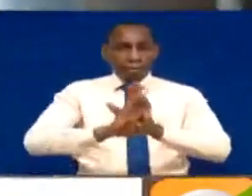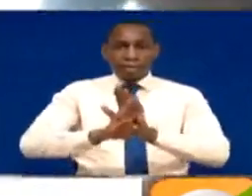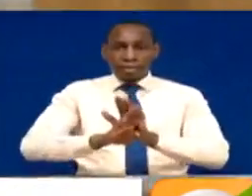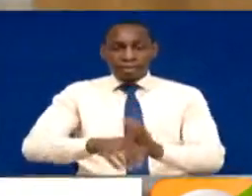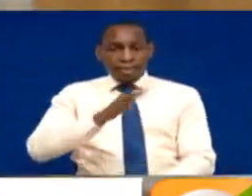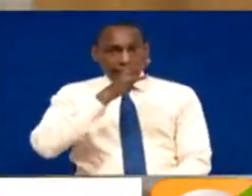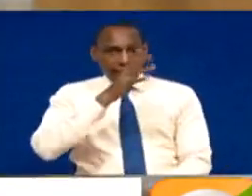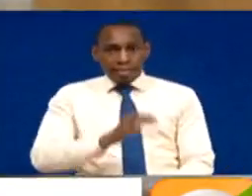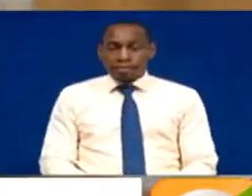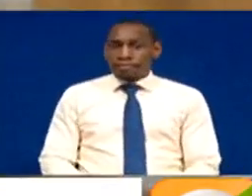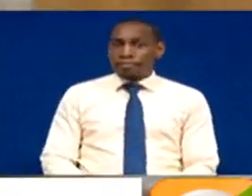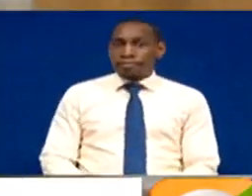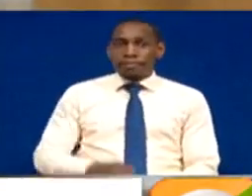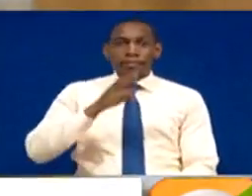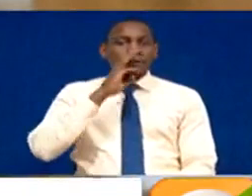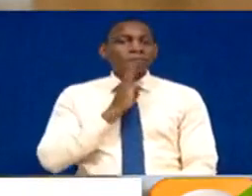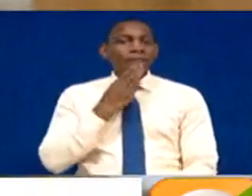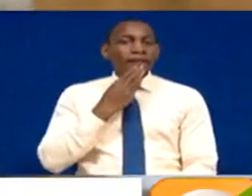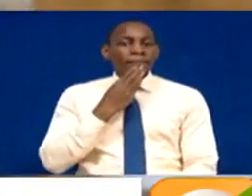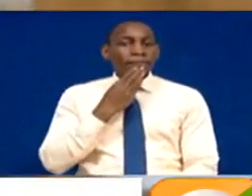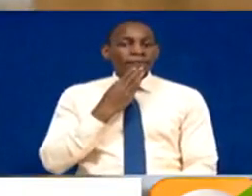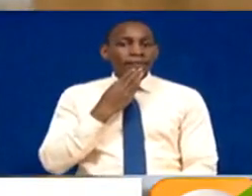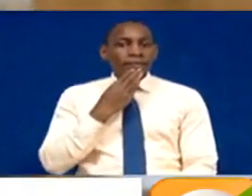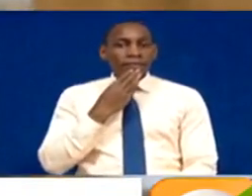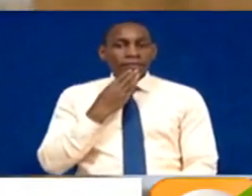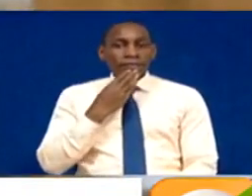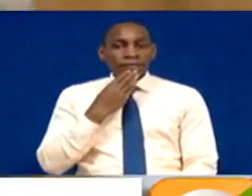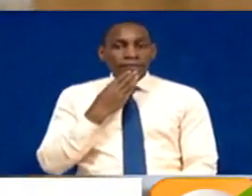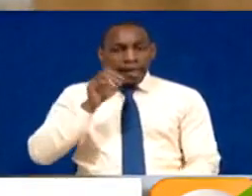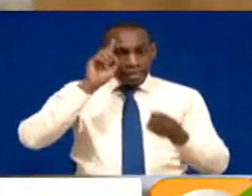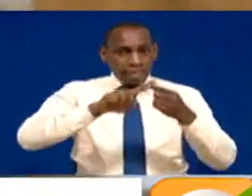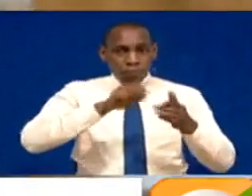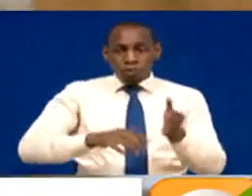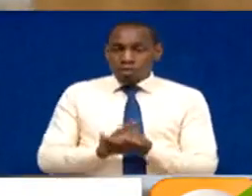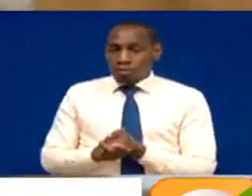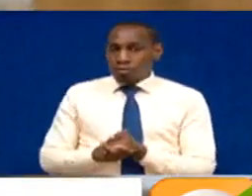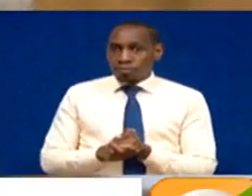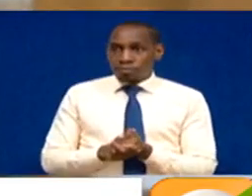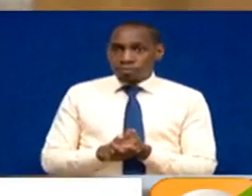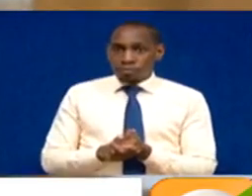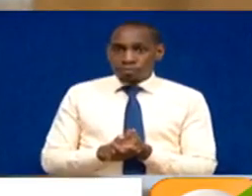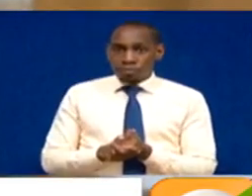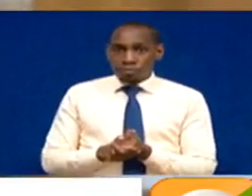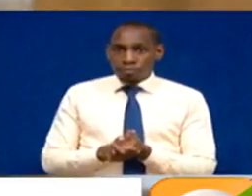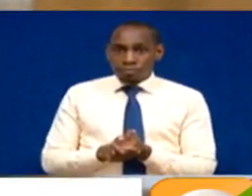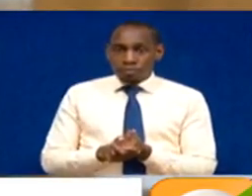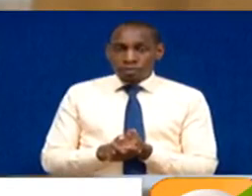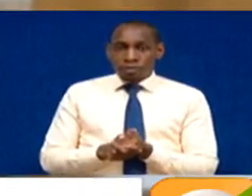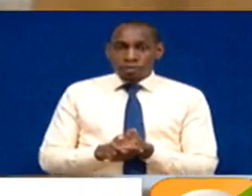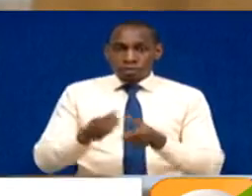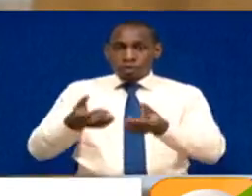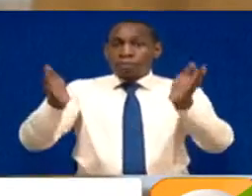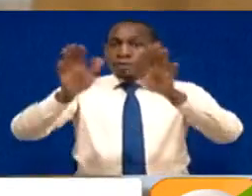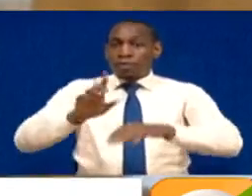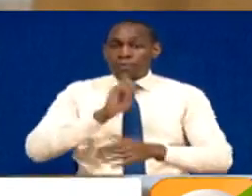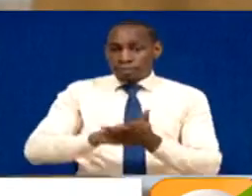and deceit. Mudavadi is in the business of bringing down his small house to cause